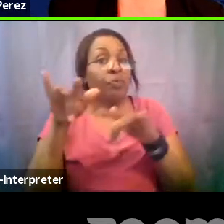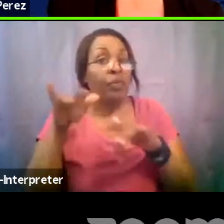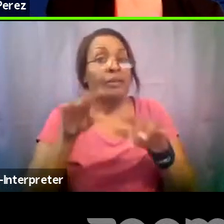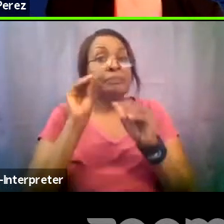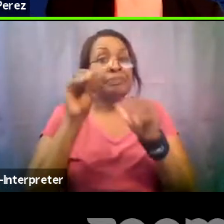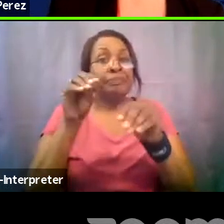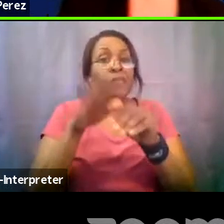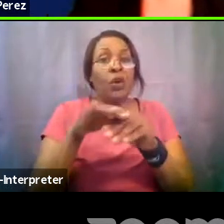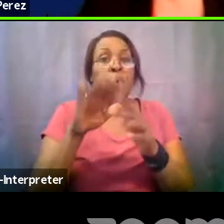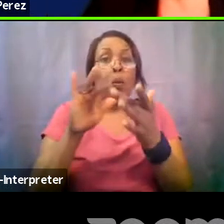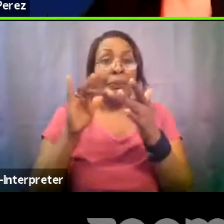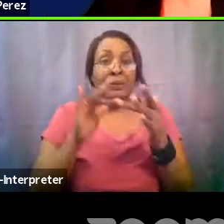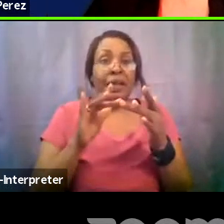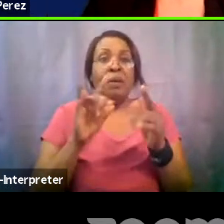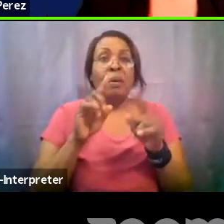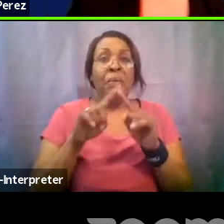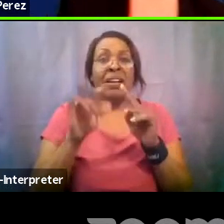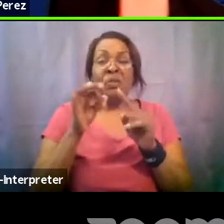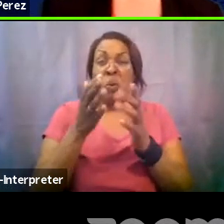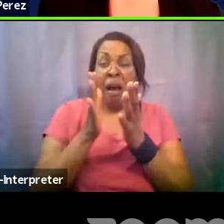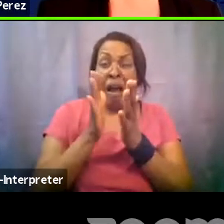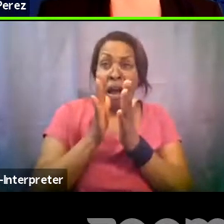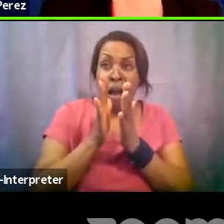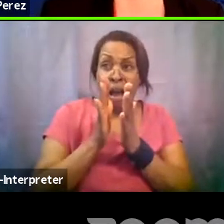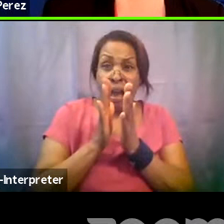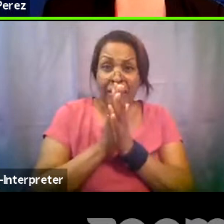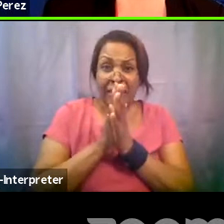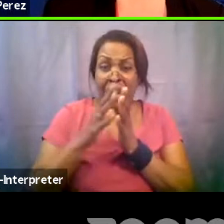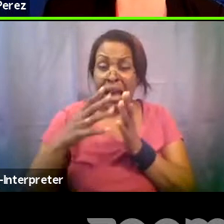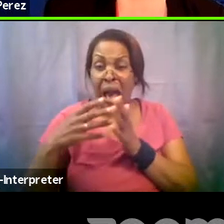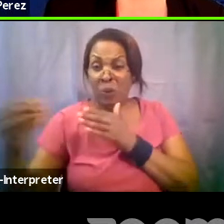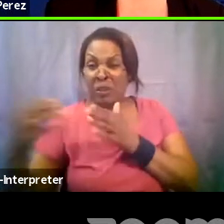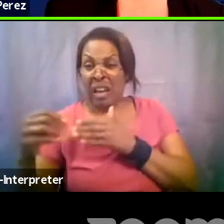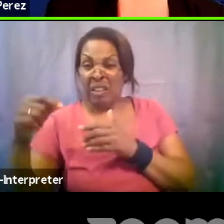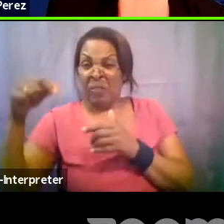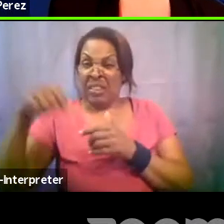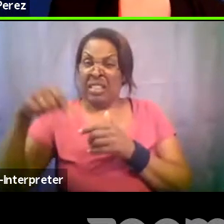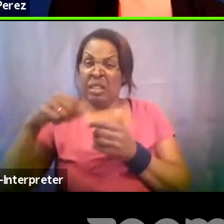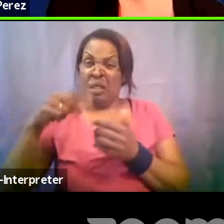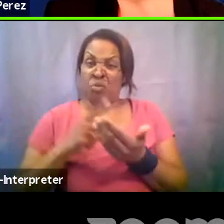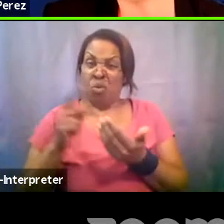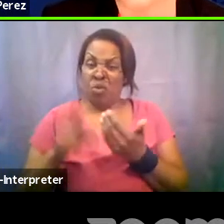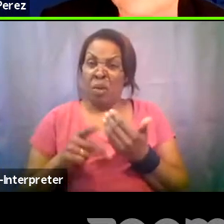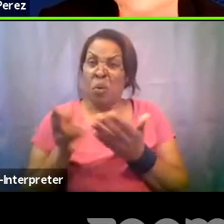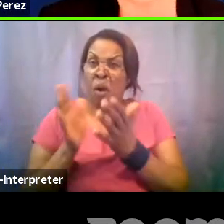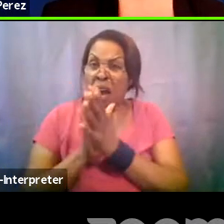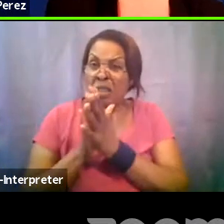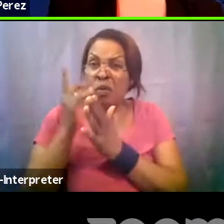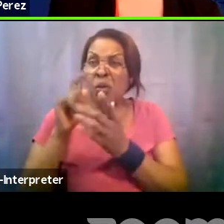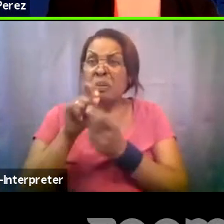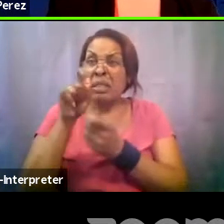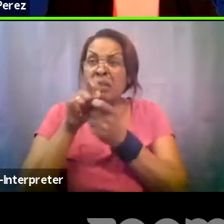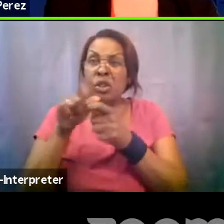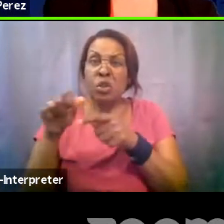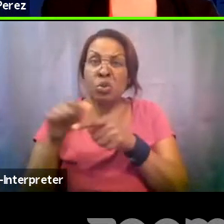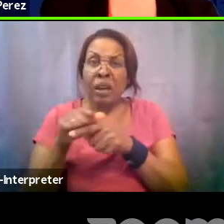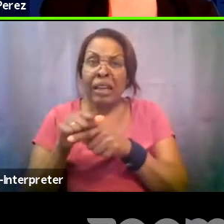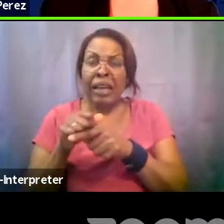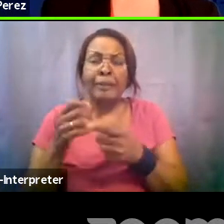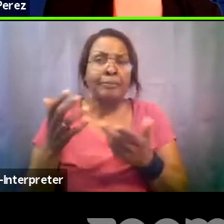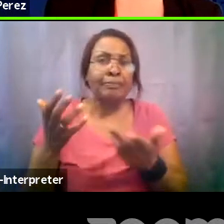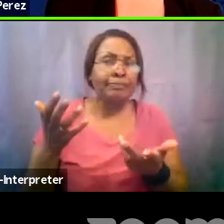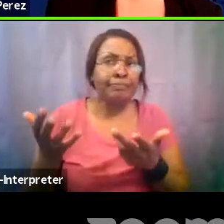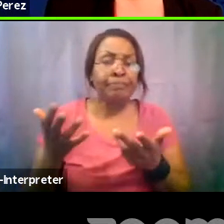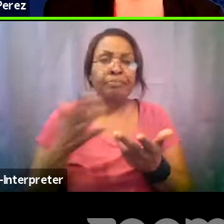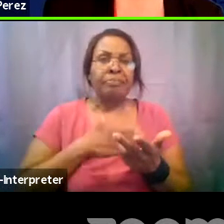website. But if you're asking outside of this actual program and are asking for a specific training, you